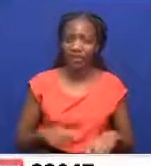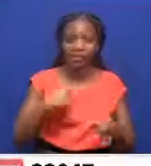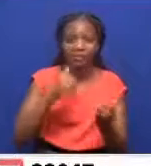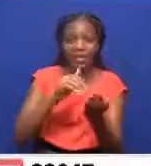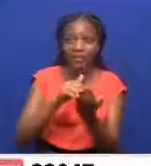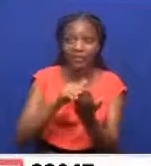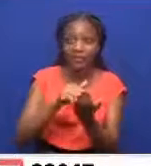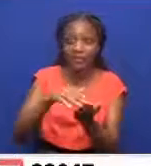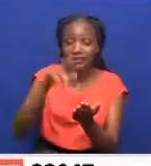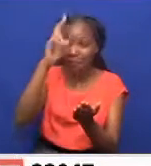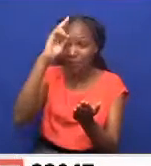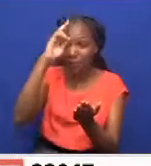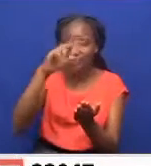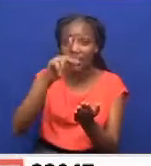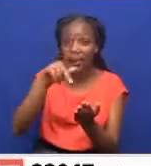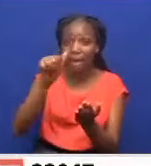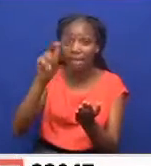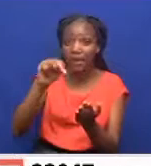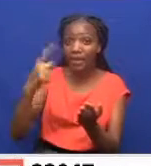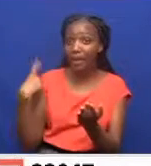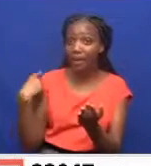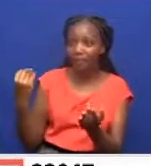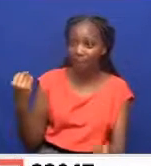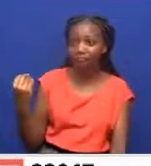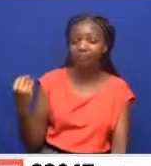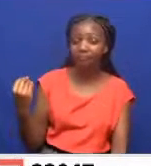police a PIN number.